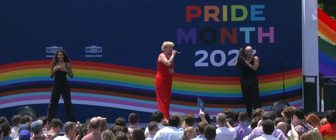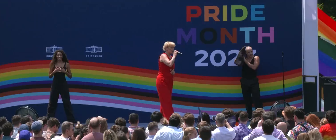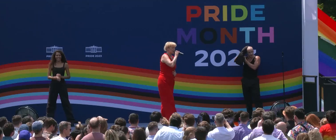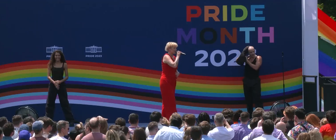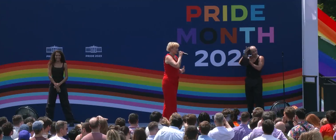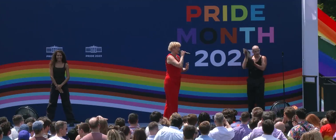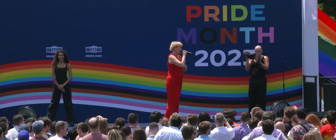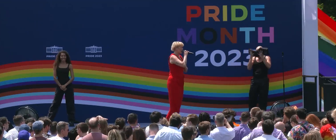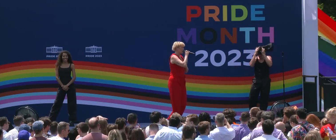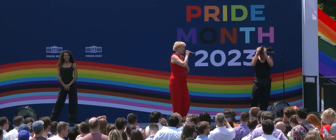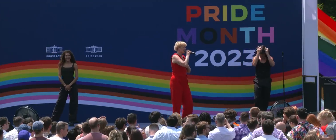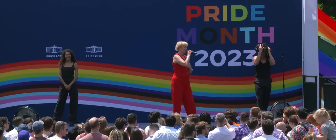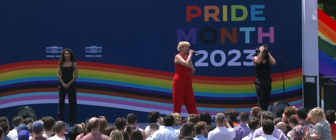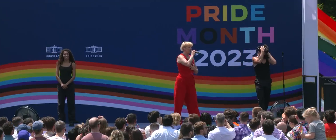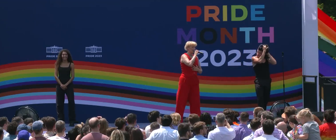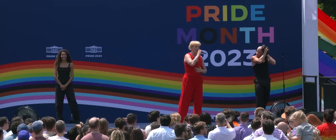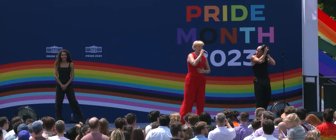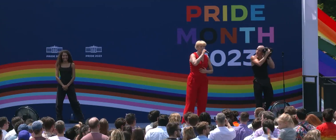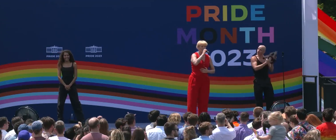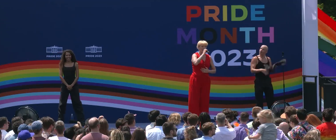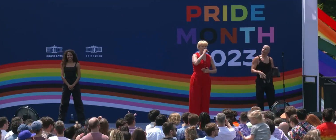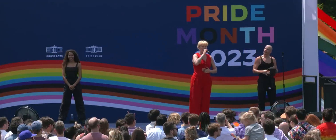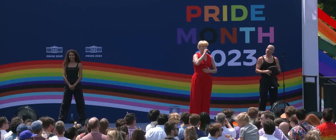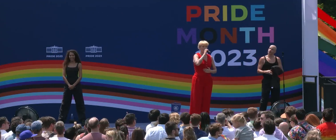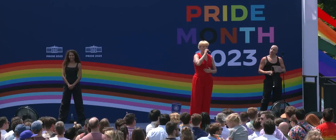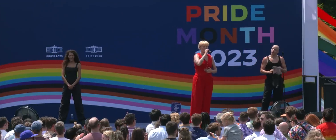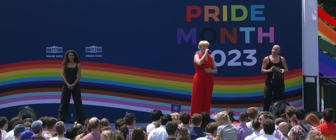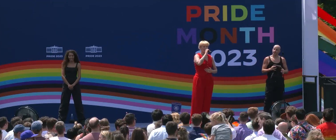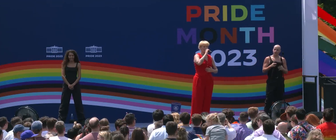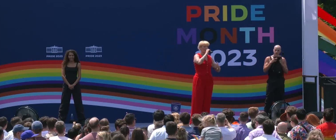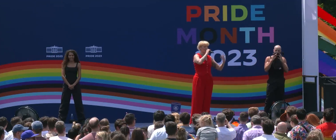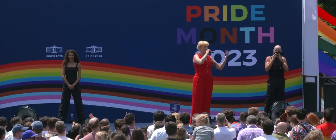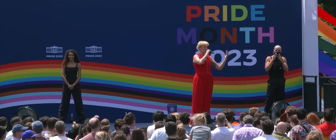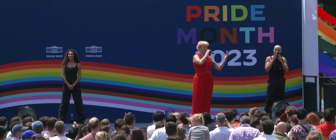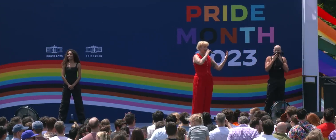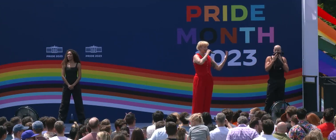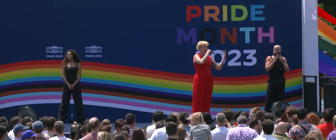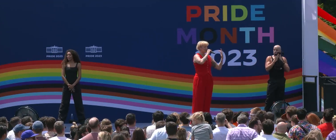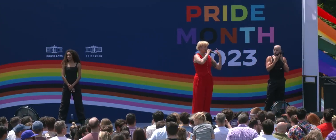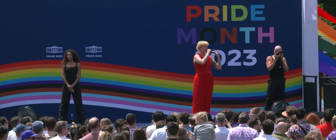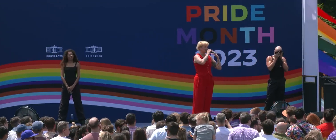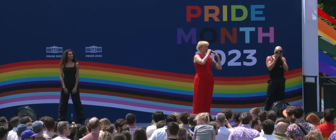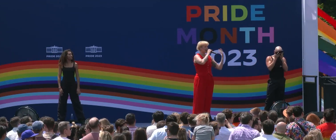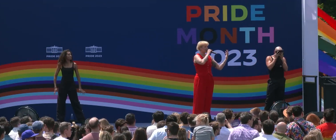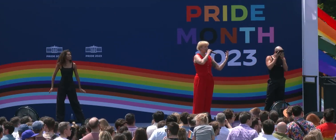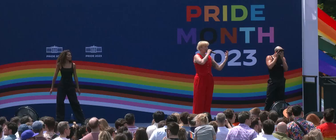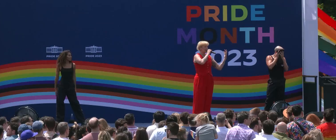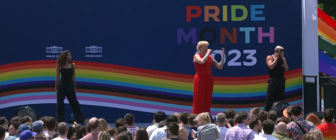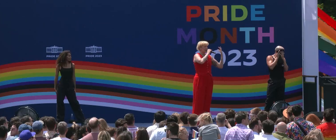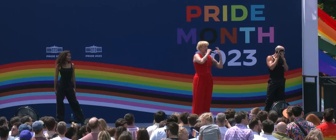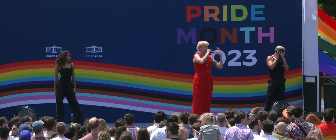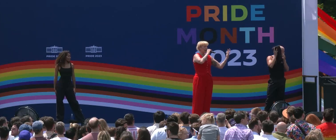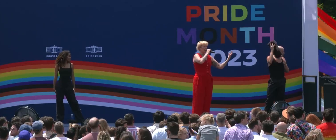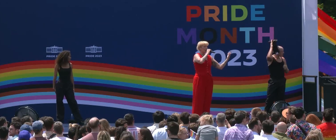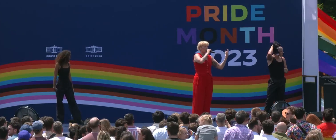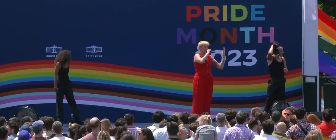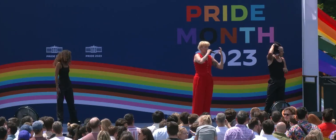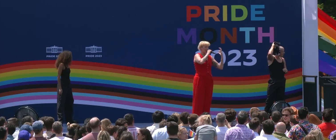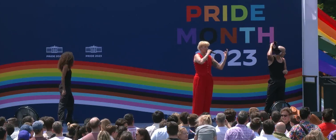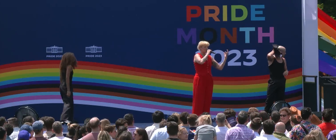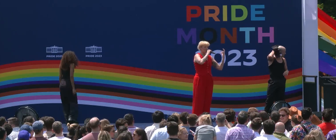song came to me. I was very lucky to have this song be the start of my whole story because it went viral in a